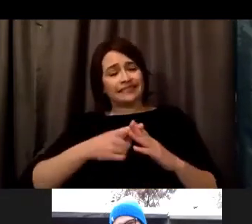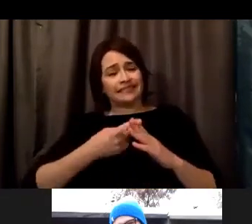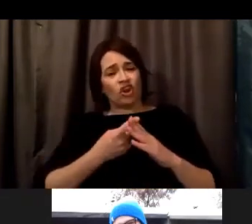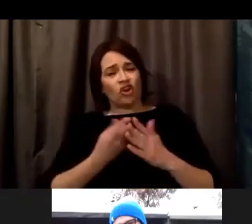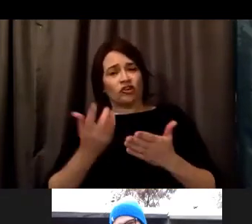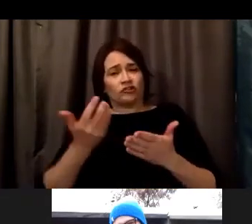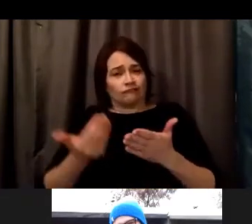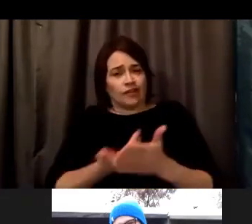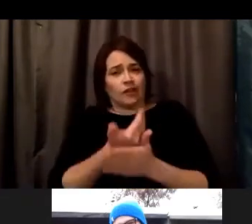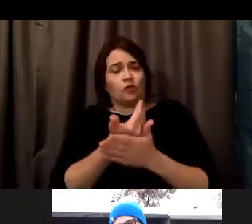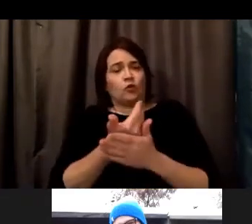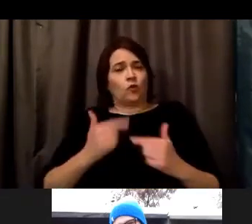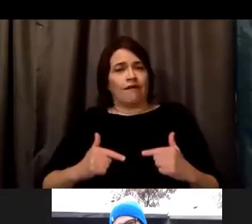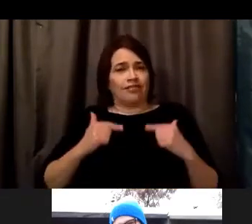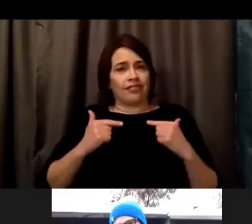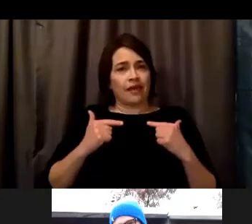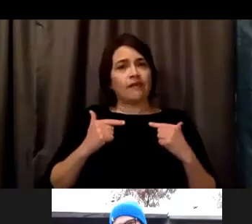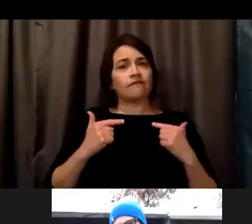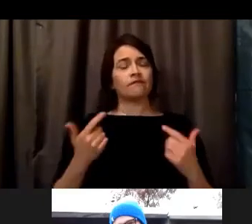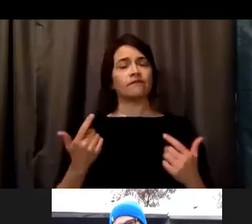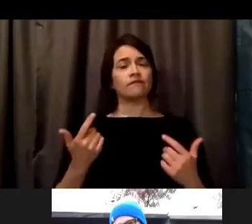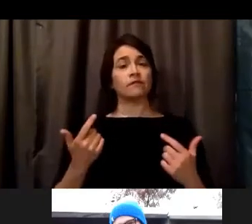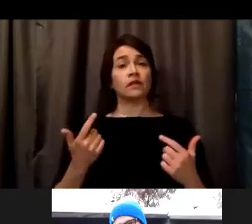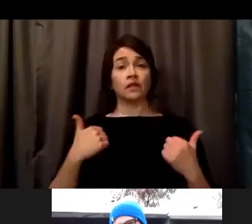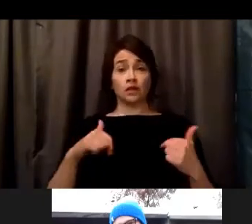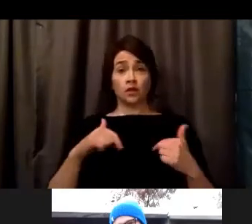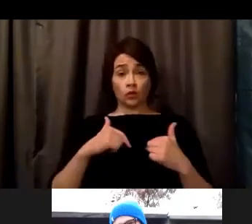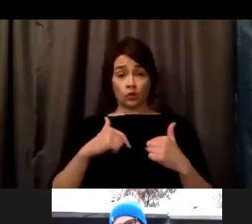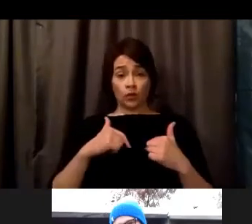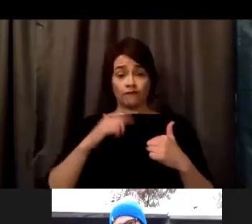Despite the fact that we've been here 40 years,